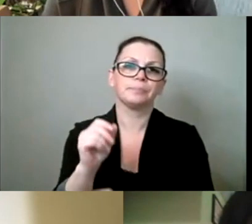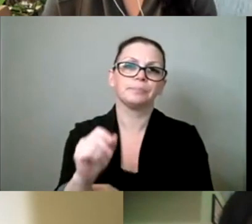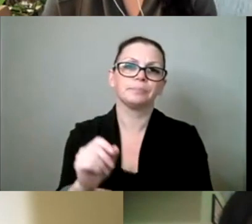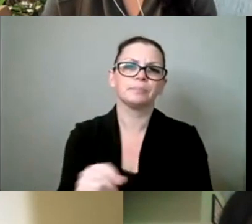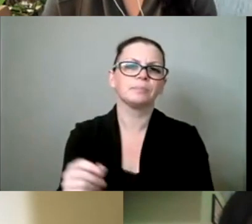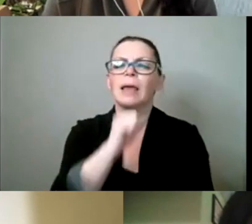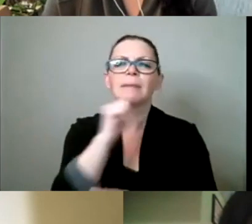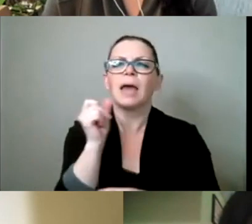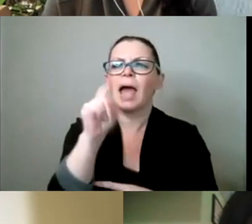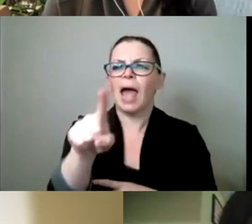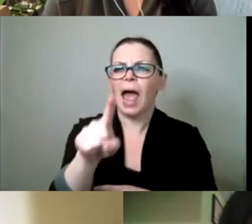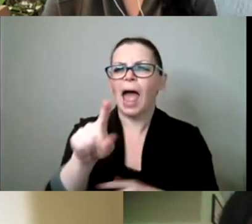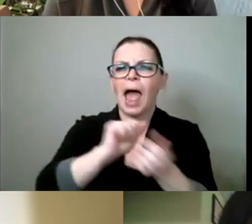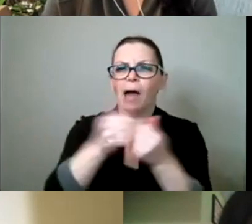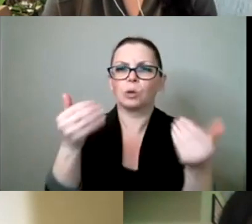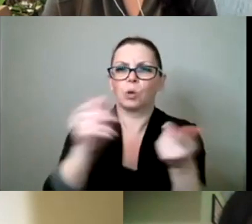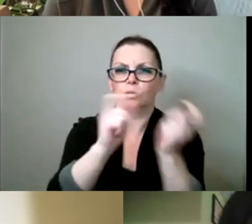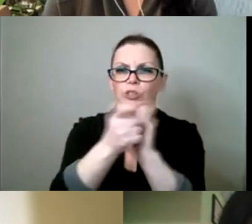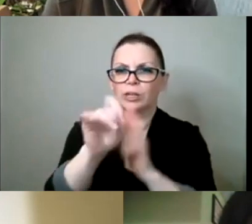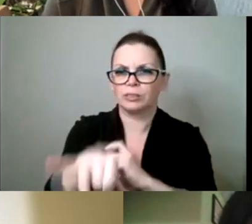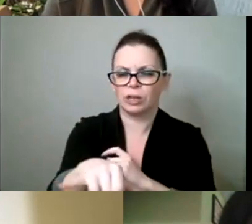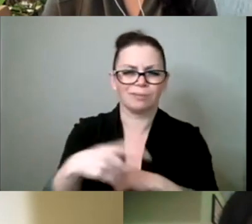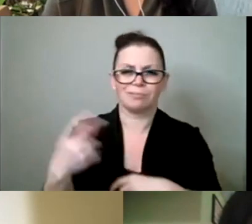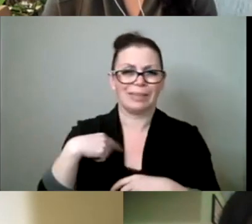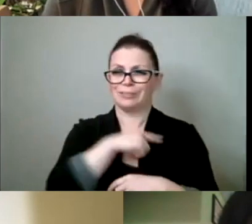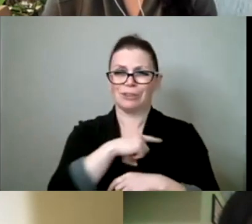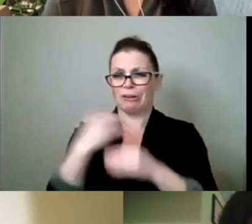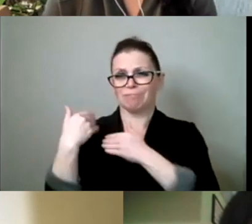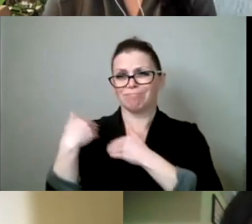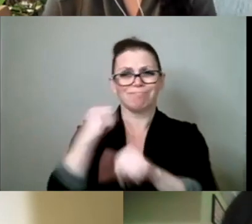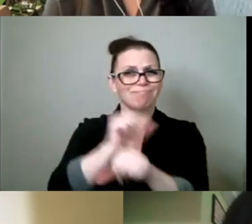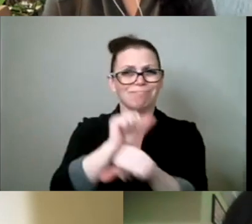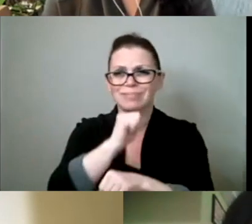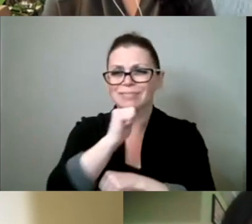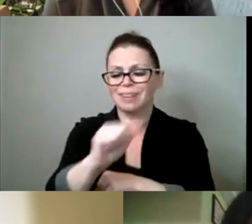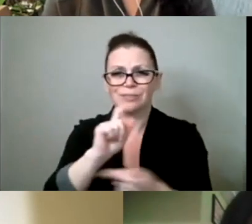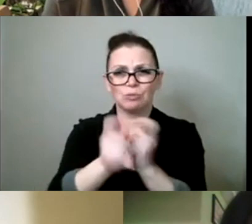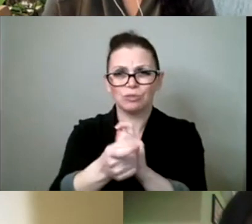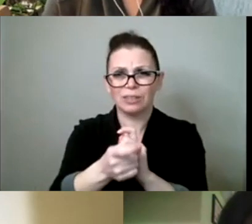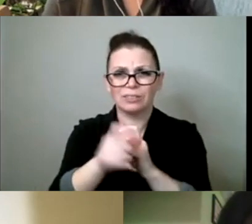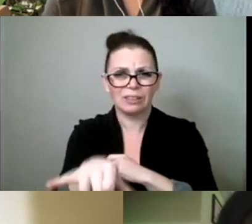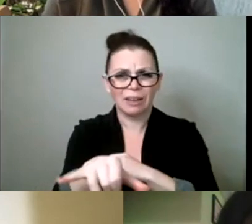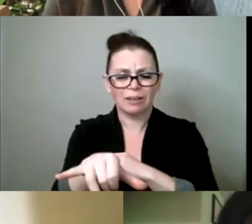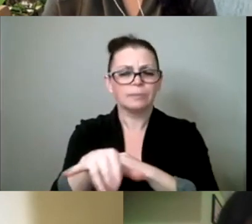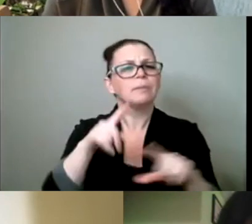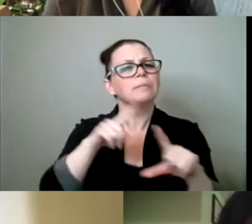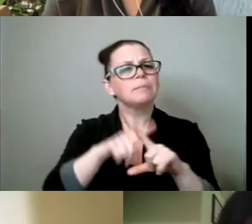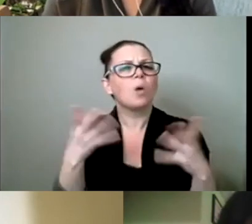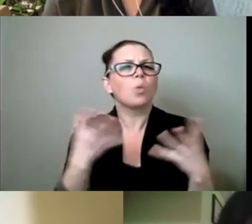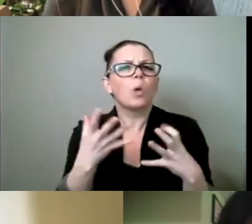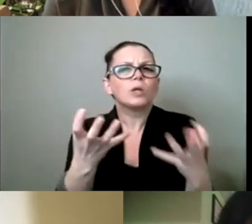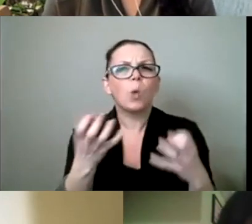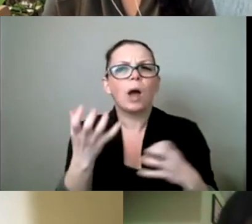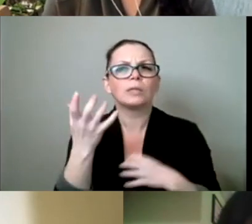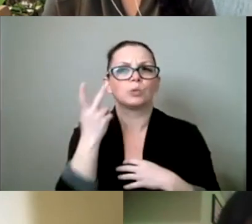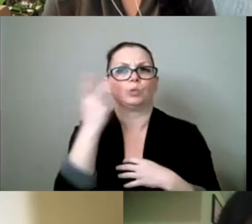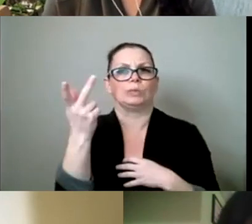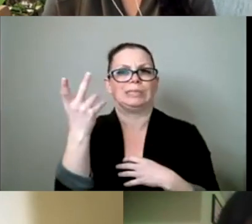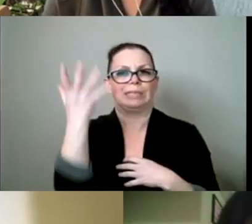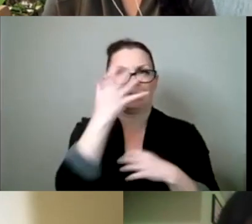I'm not asking you how to change that, because that's not our job to change that, but what would you like to see? What would